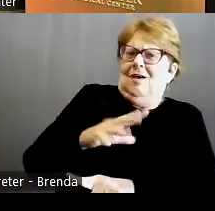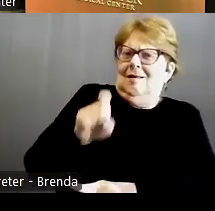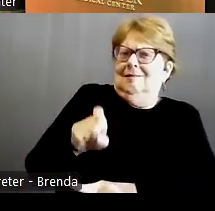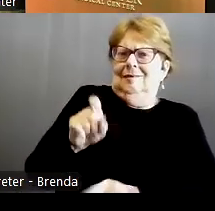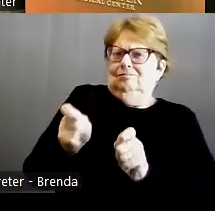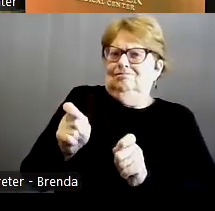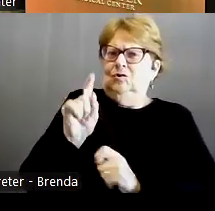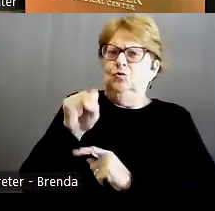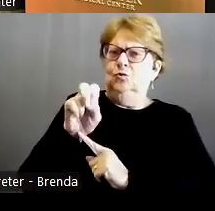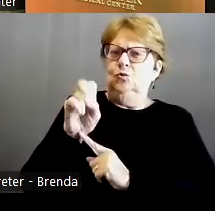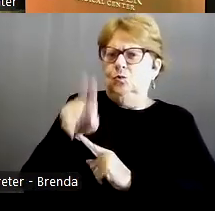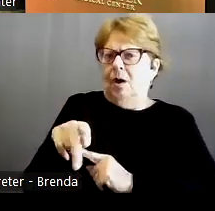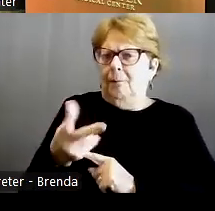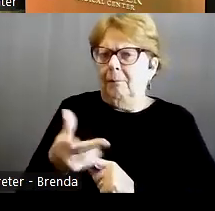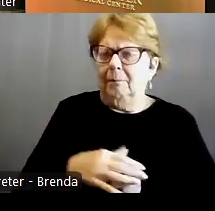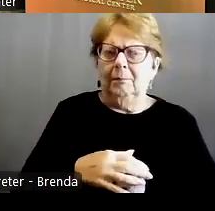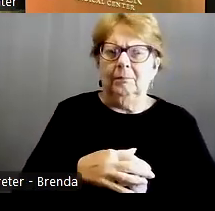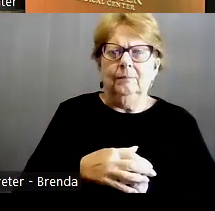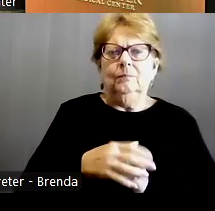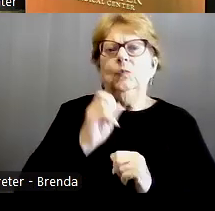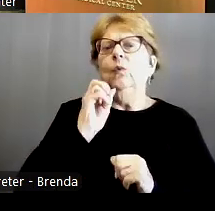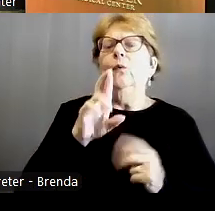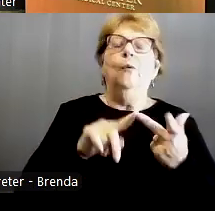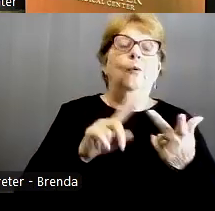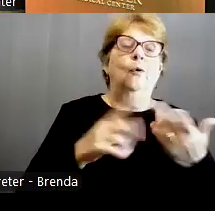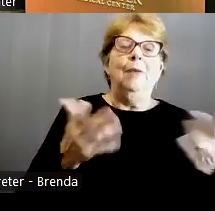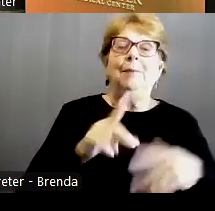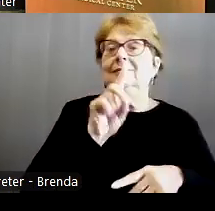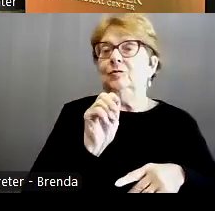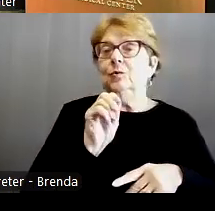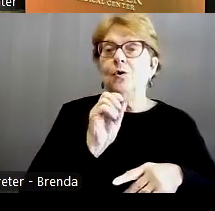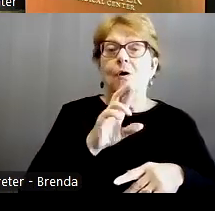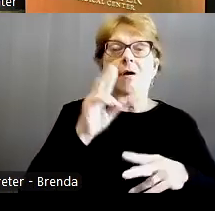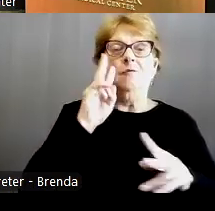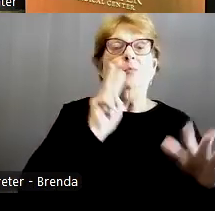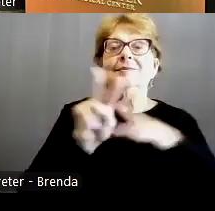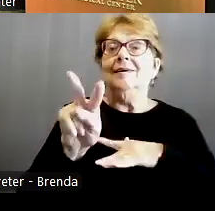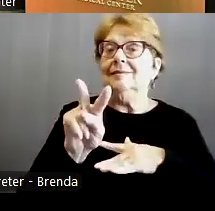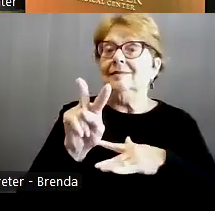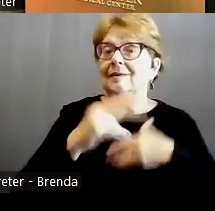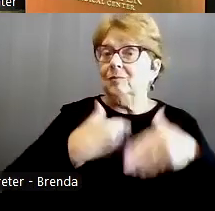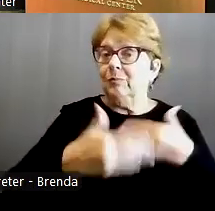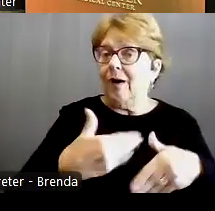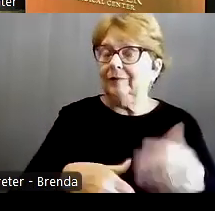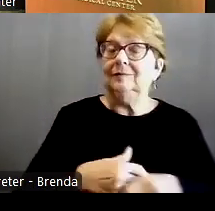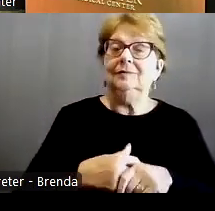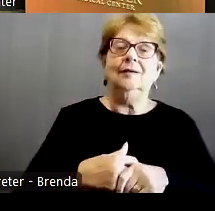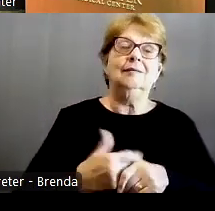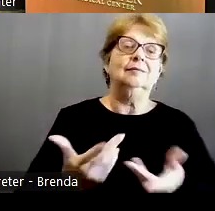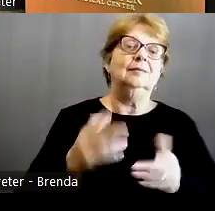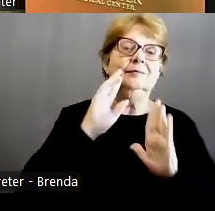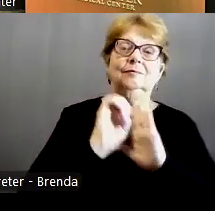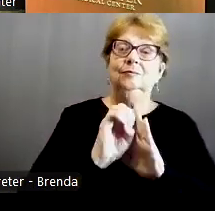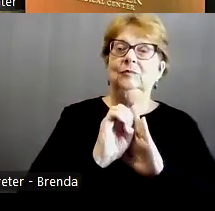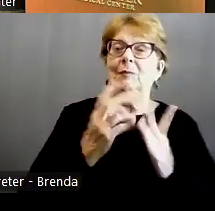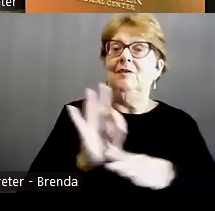Or maybe it's explained as a disorder of predictive processing. An example is sometimes given that the